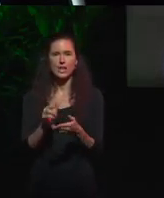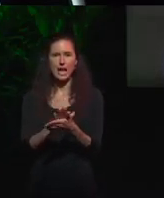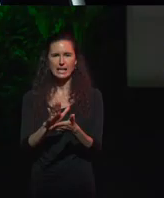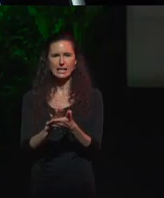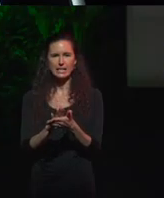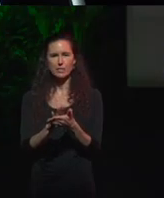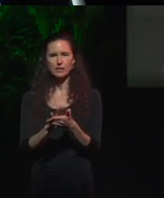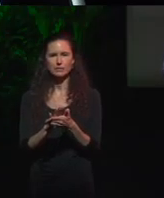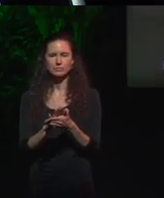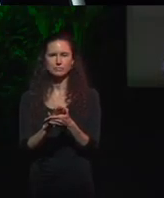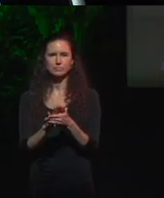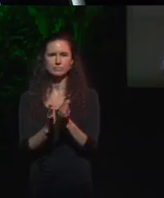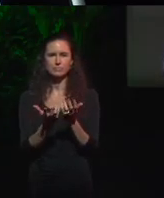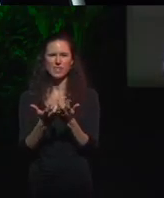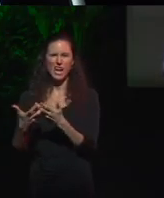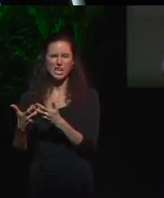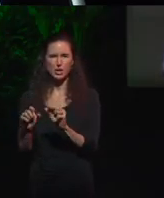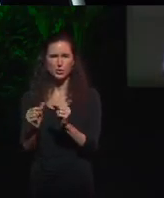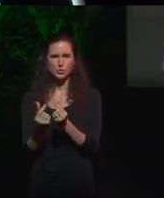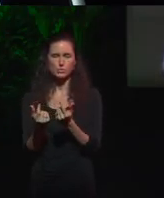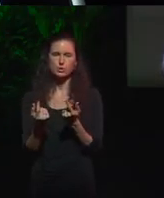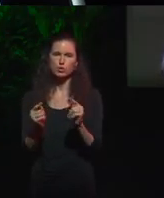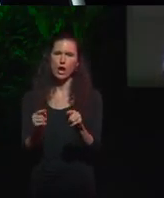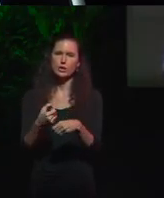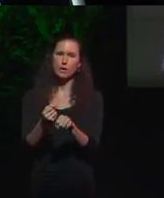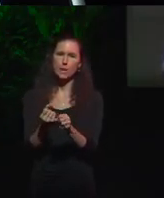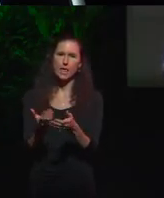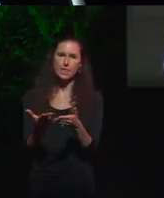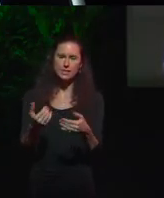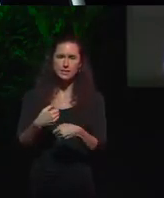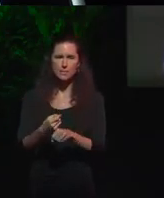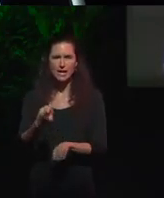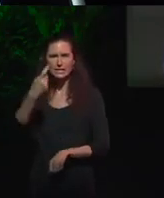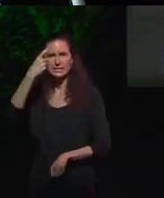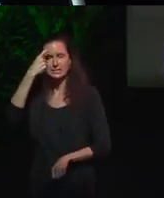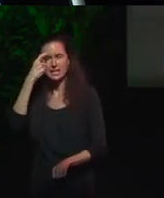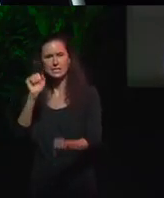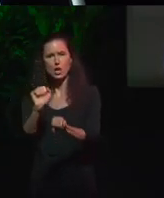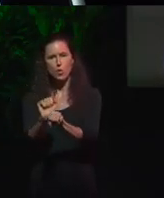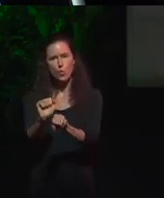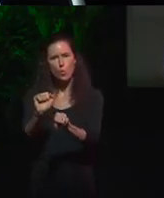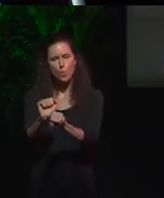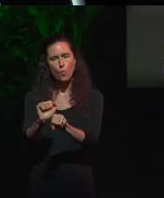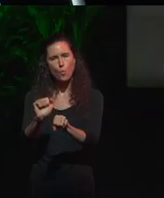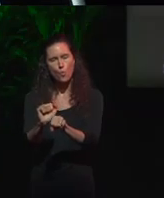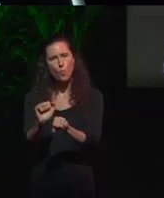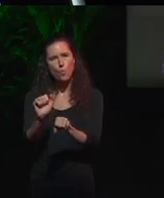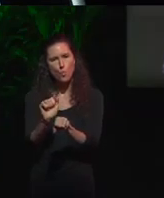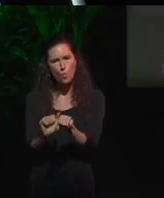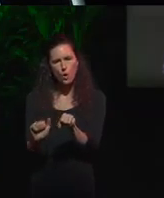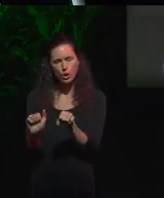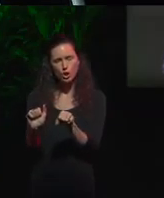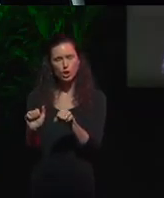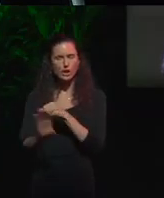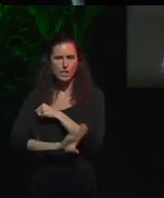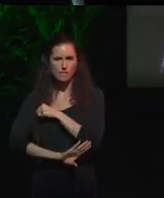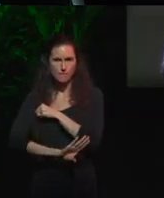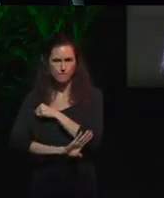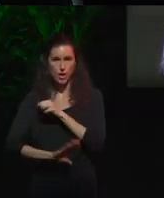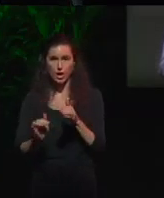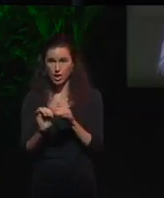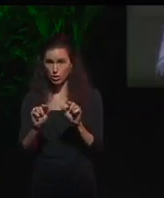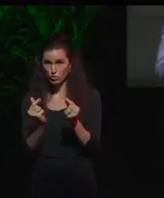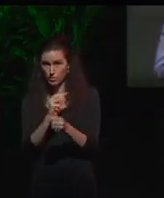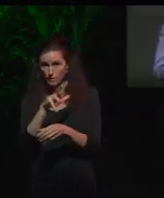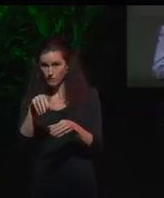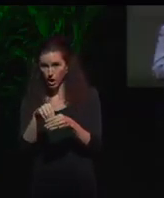Group that is meant to try to make things make sense and work operationally this fall. That group